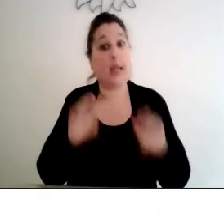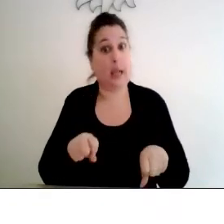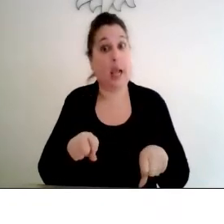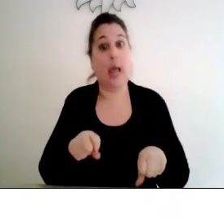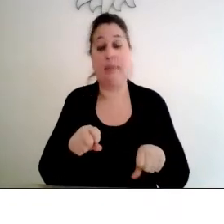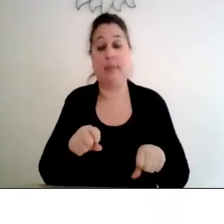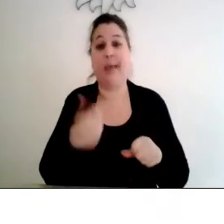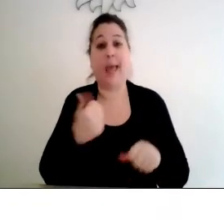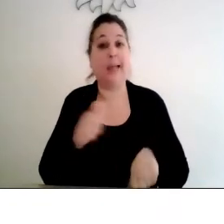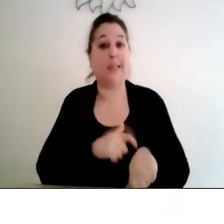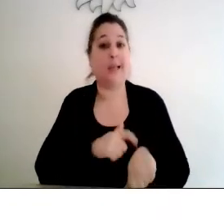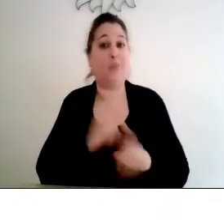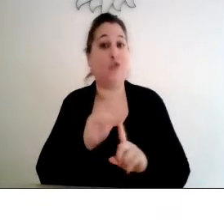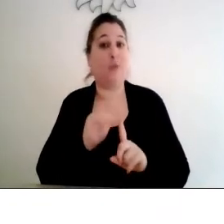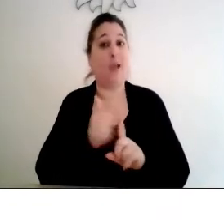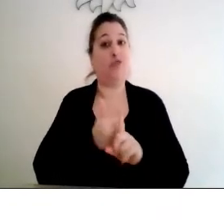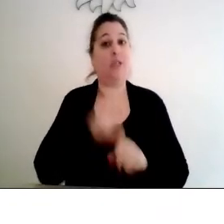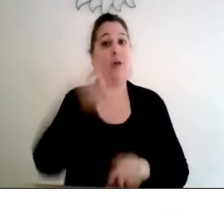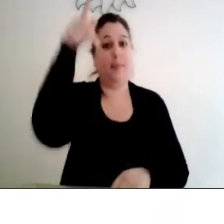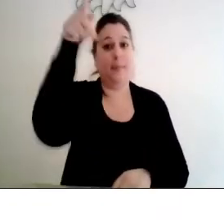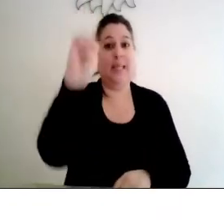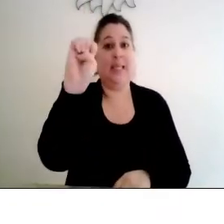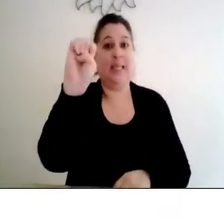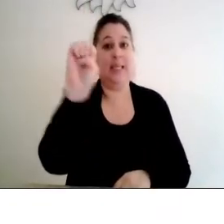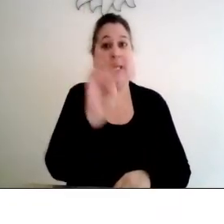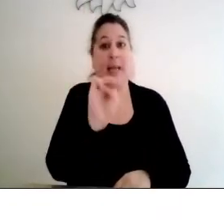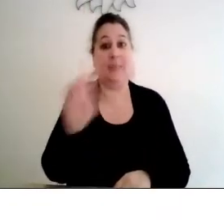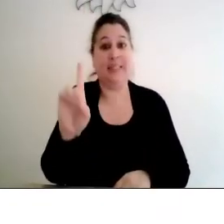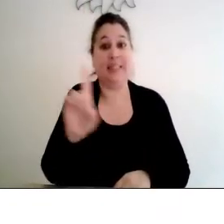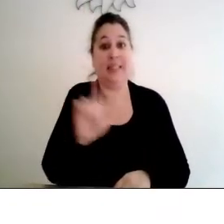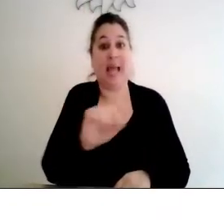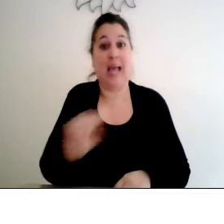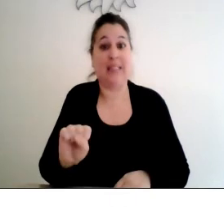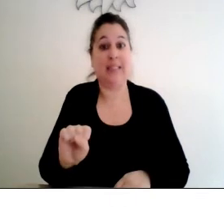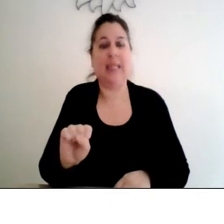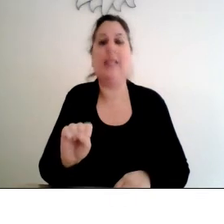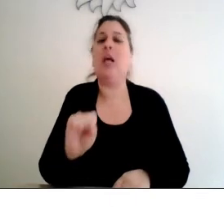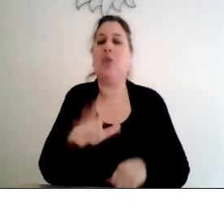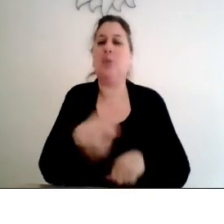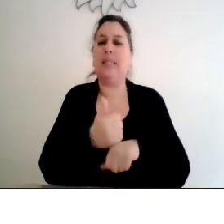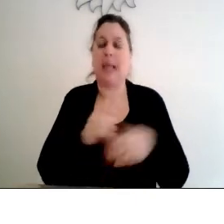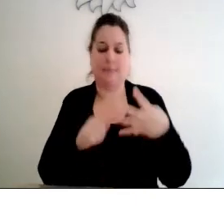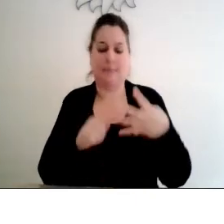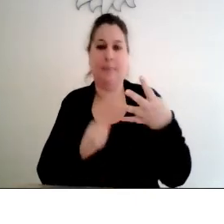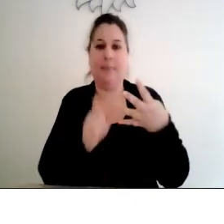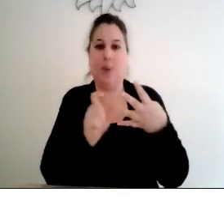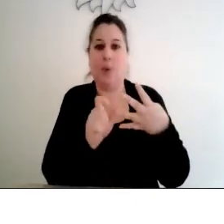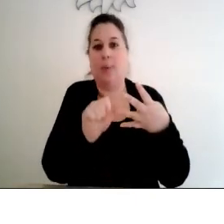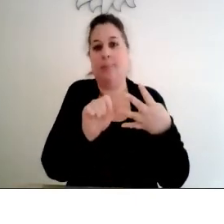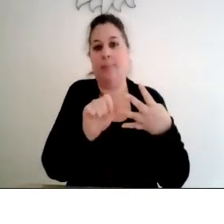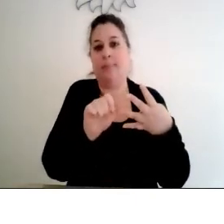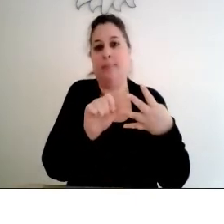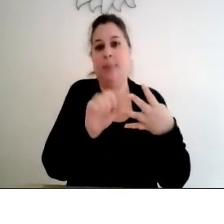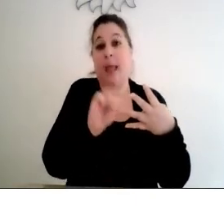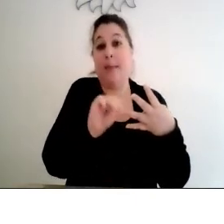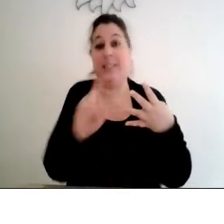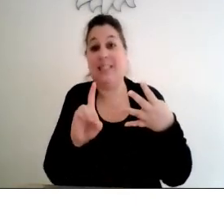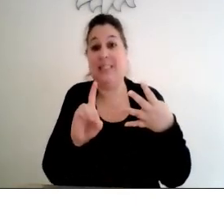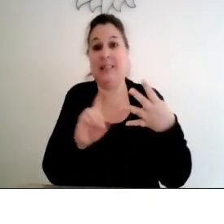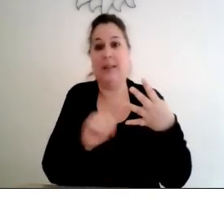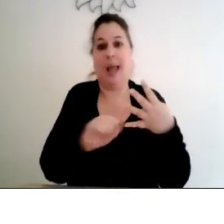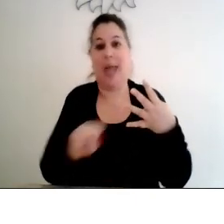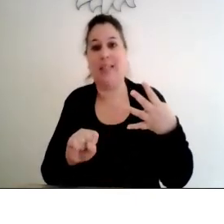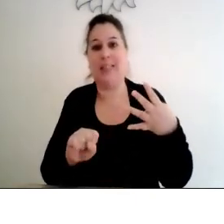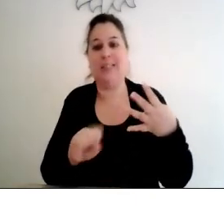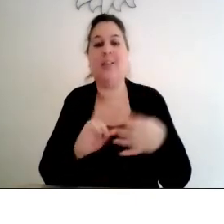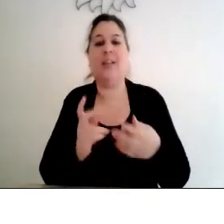PEMDAS. So parentheses, exponents, multiplication, division, and they're right next to each other to hopefully remind